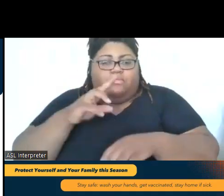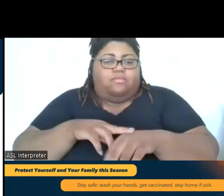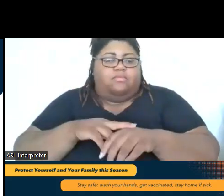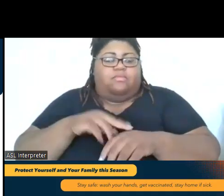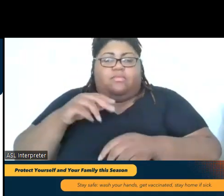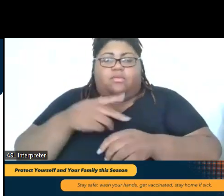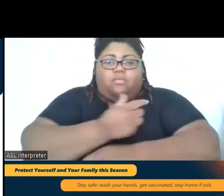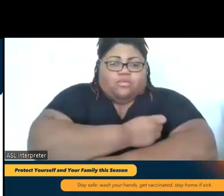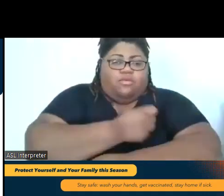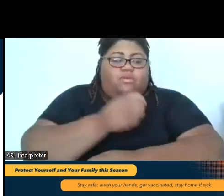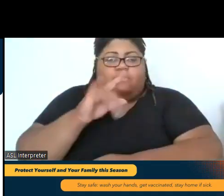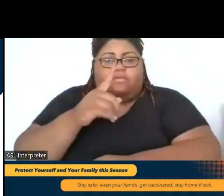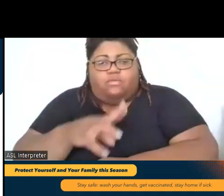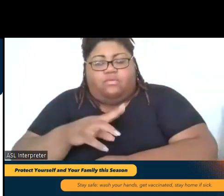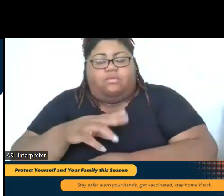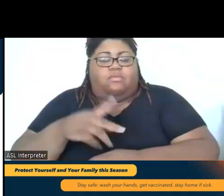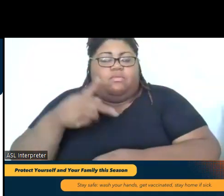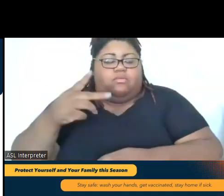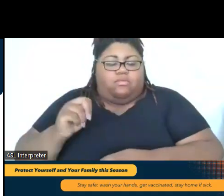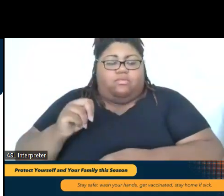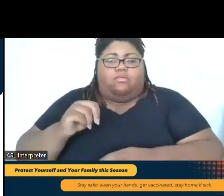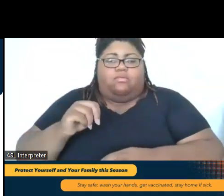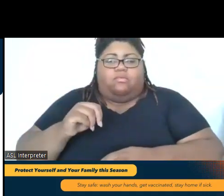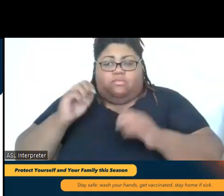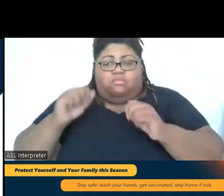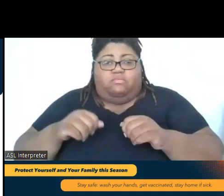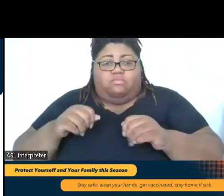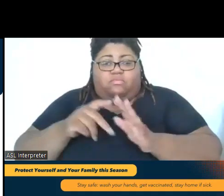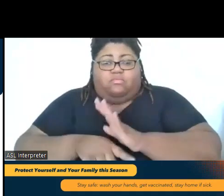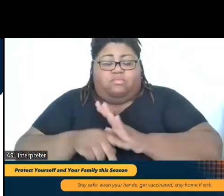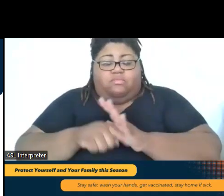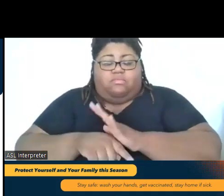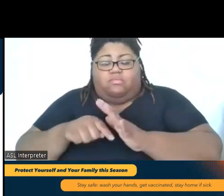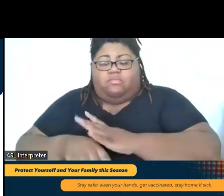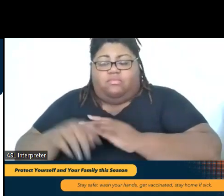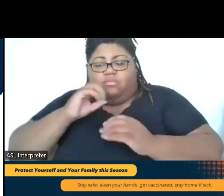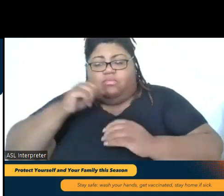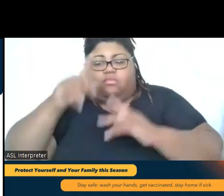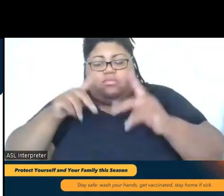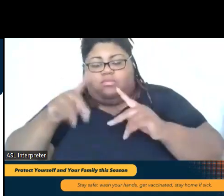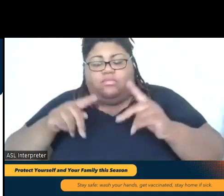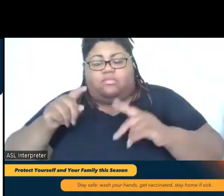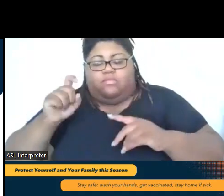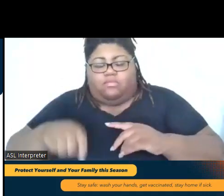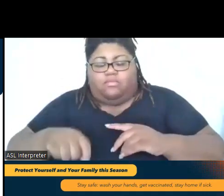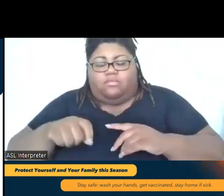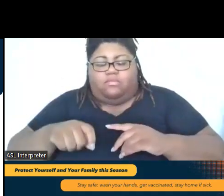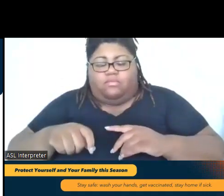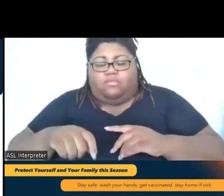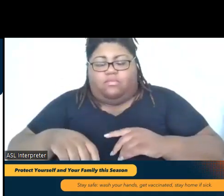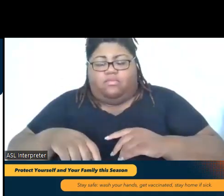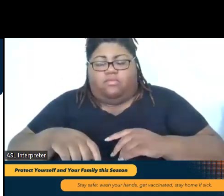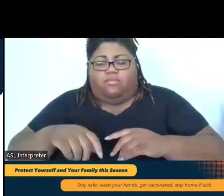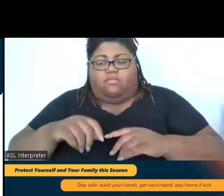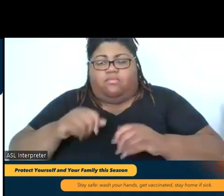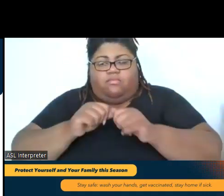flu, these are big killers for older adults. And so folks should always stay up to date with vaccines. I